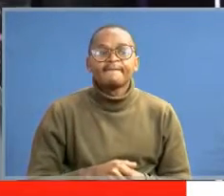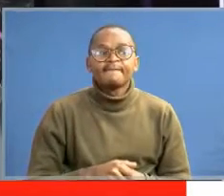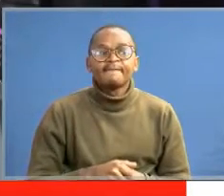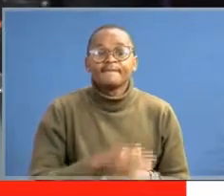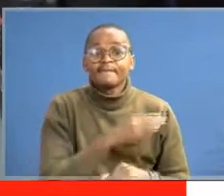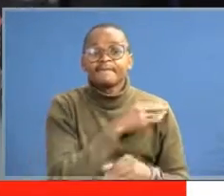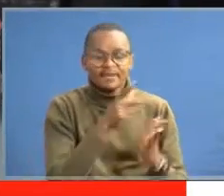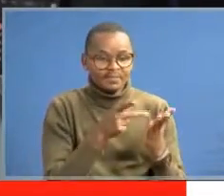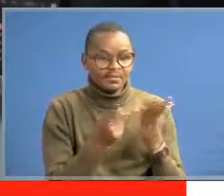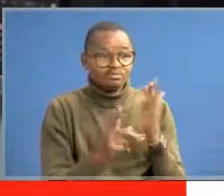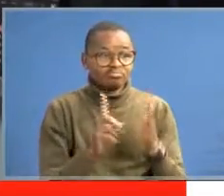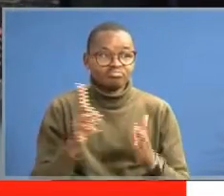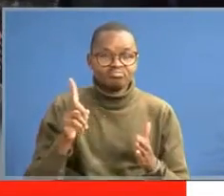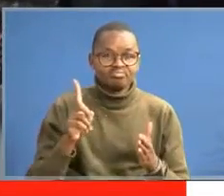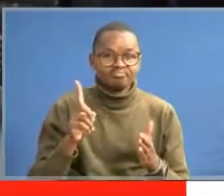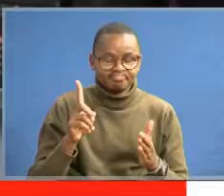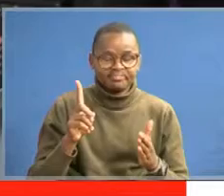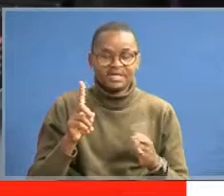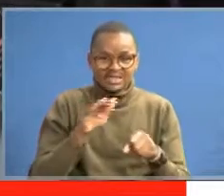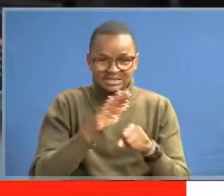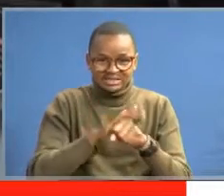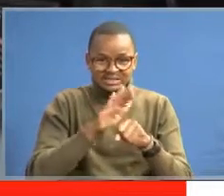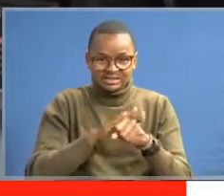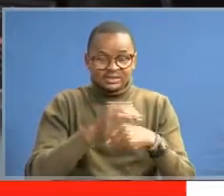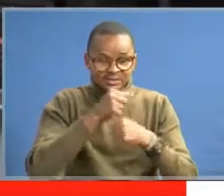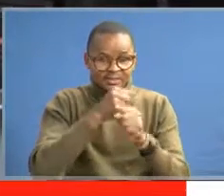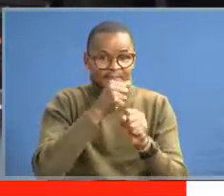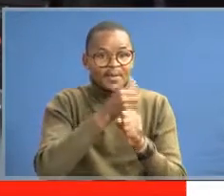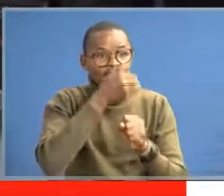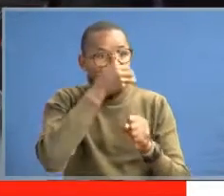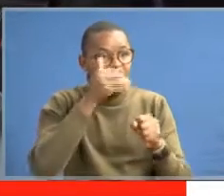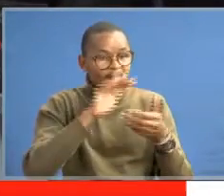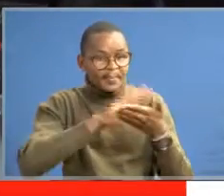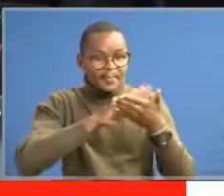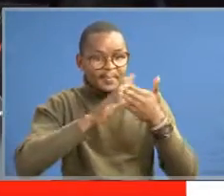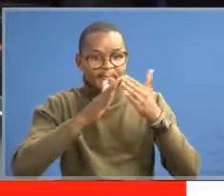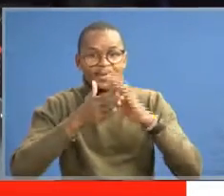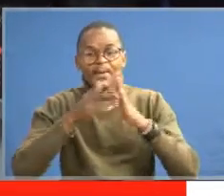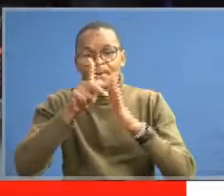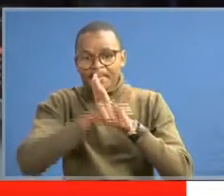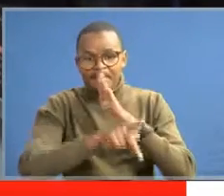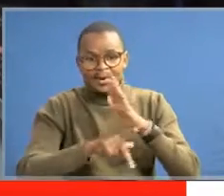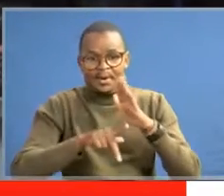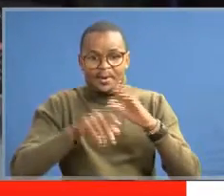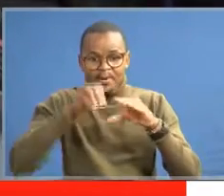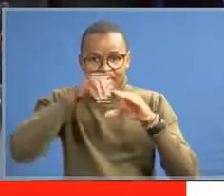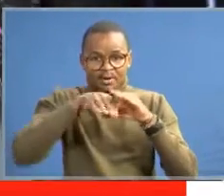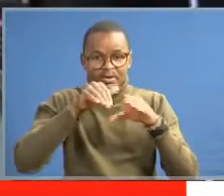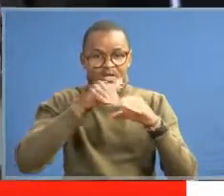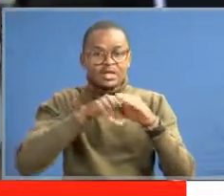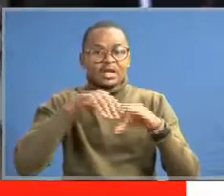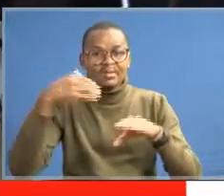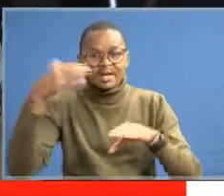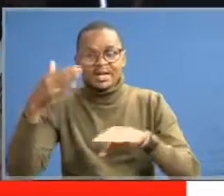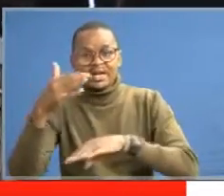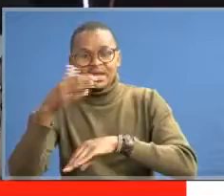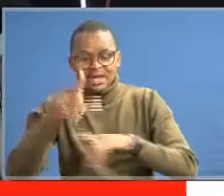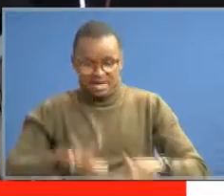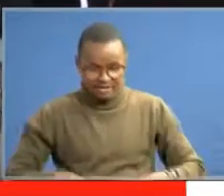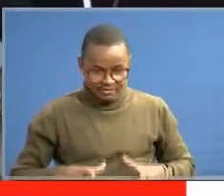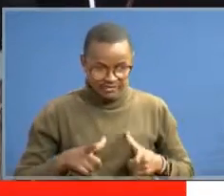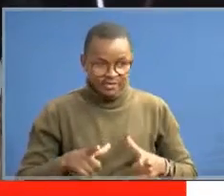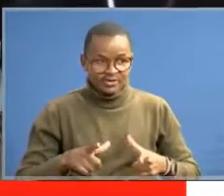And with projects like this, immersive technology will be made better and become a primary tool in our daily lives.